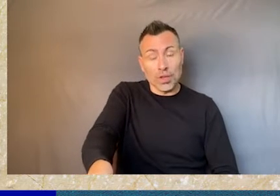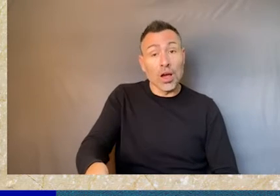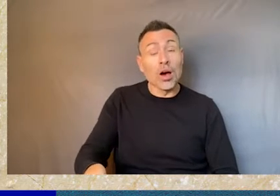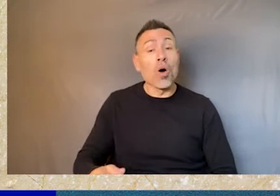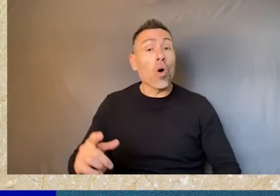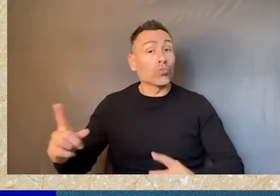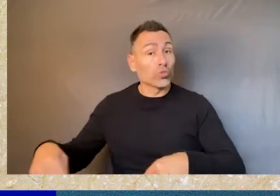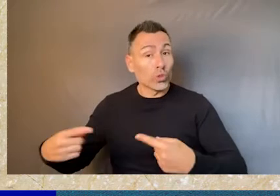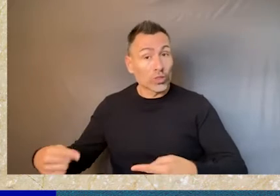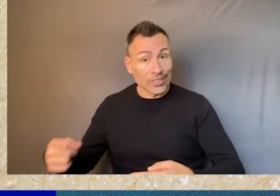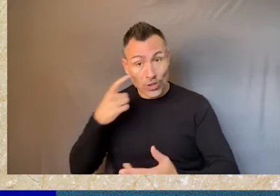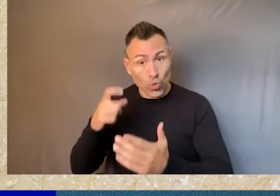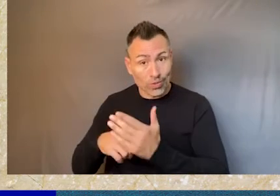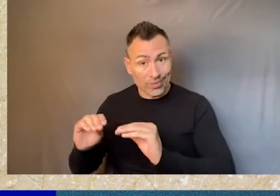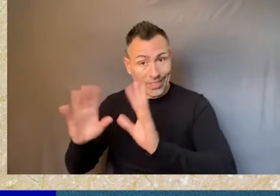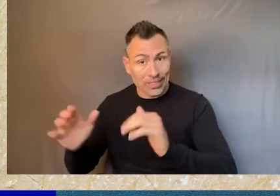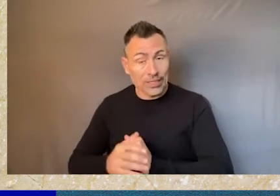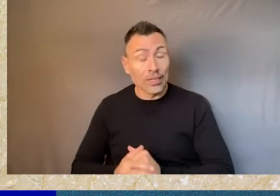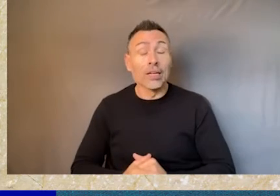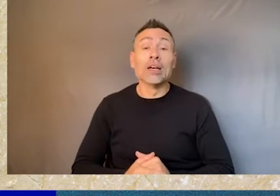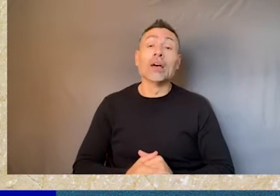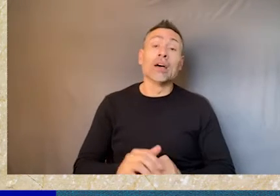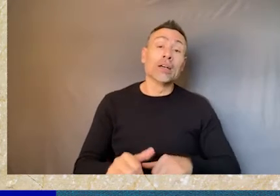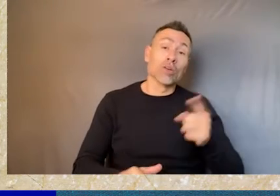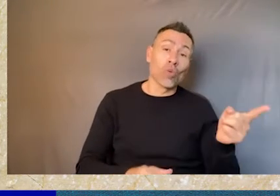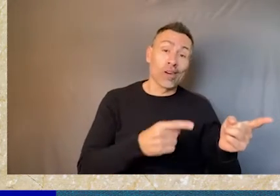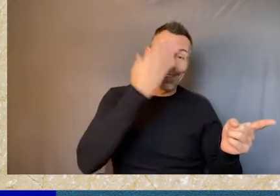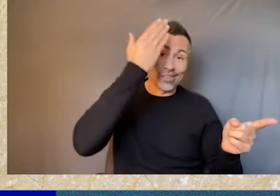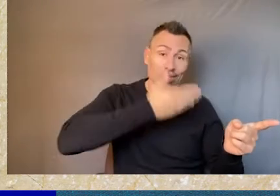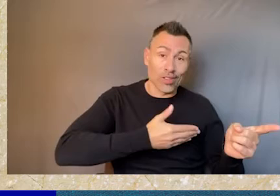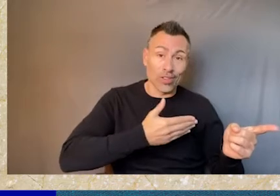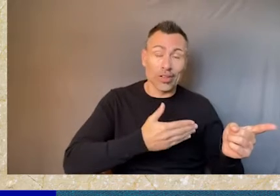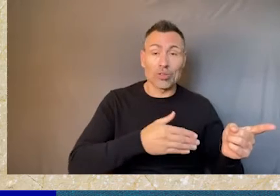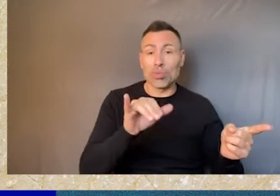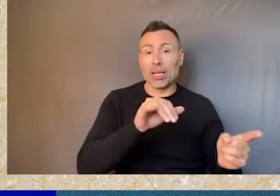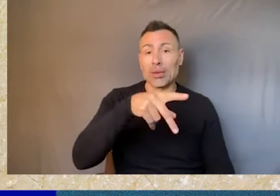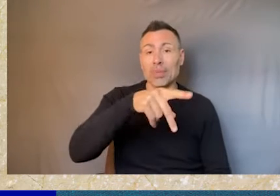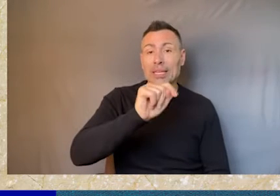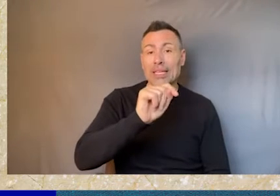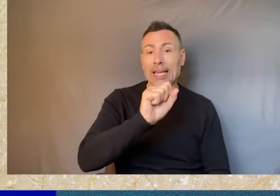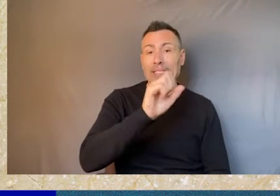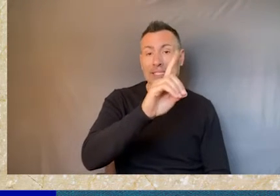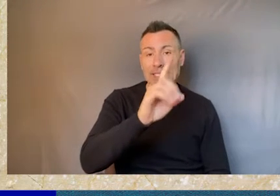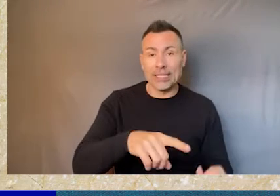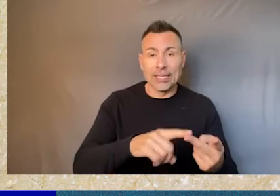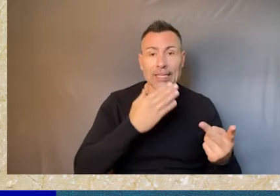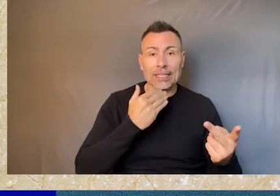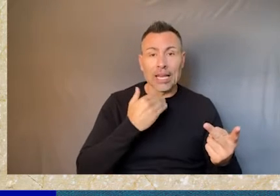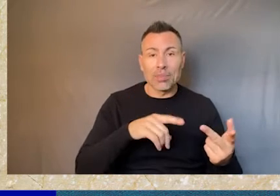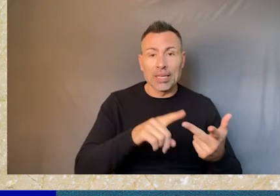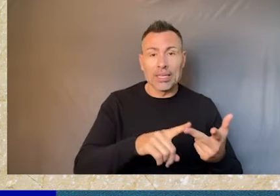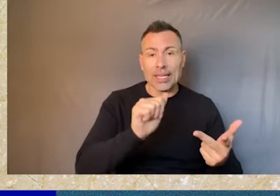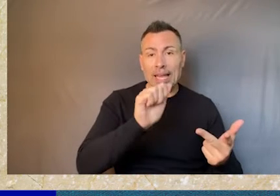that cannot easily be seen, such as PTSD, diabetes, or autism spectrum disorder.